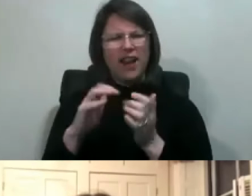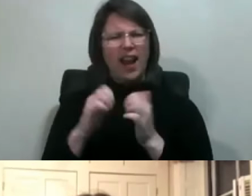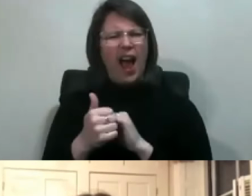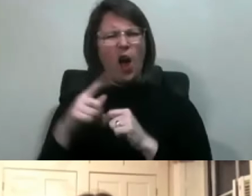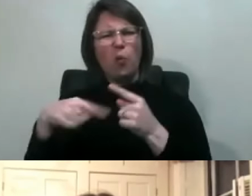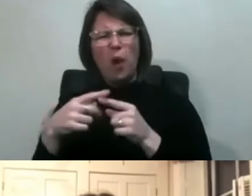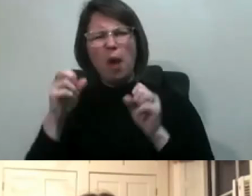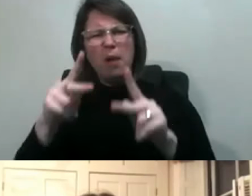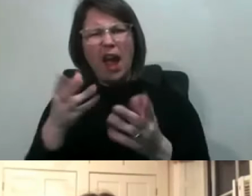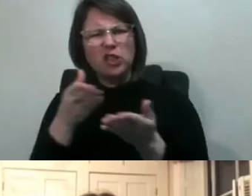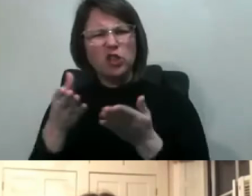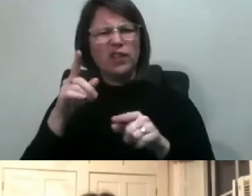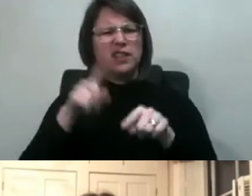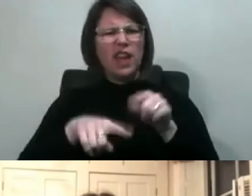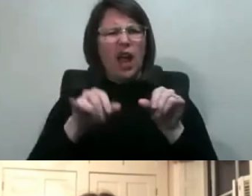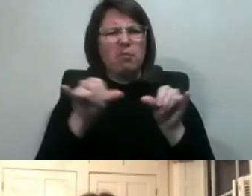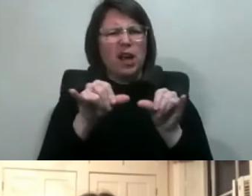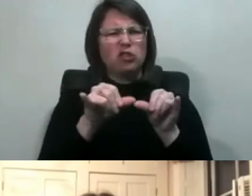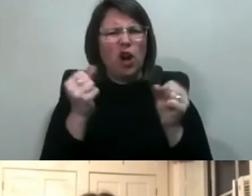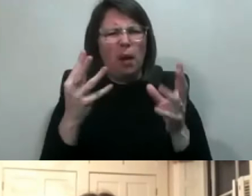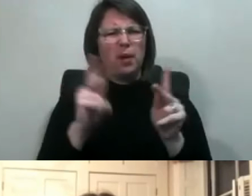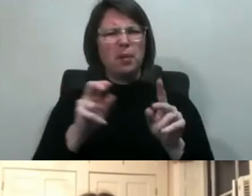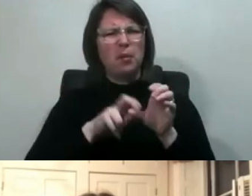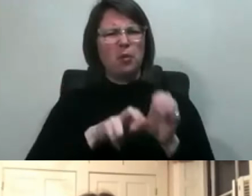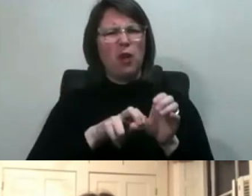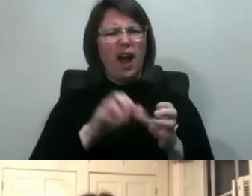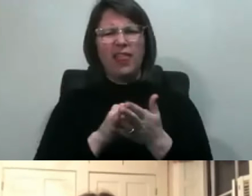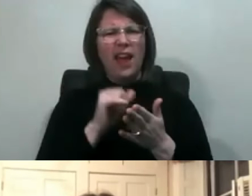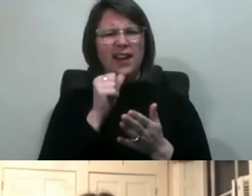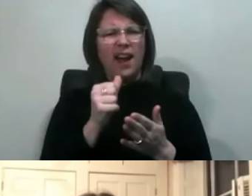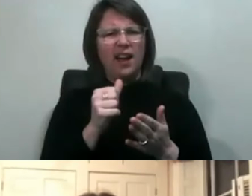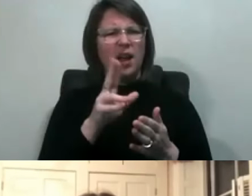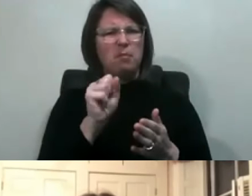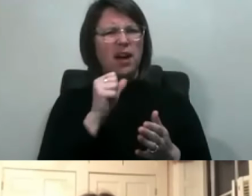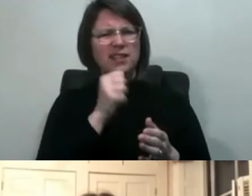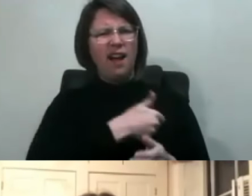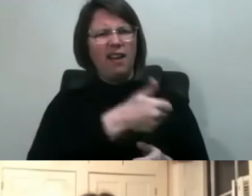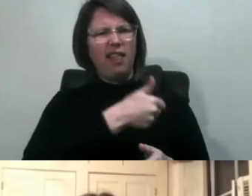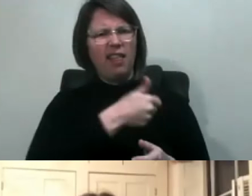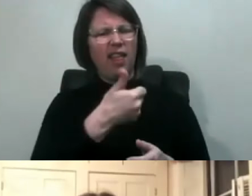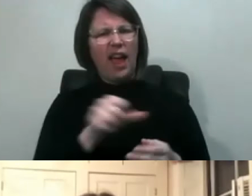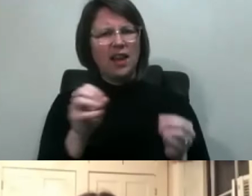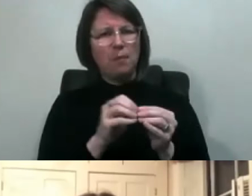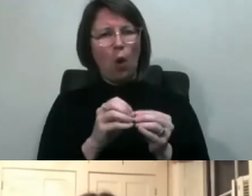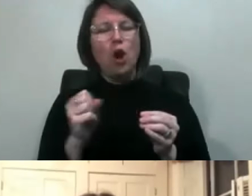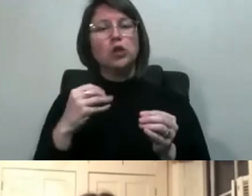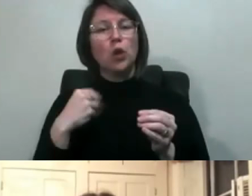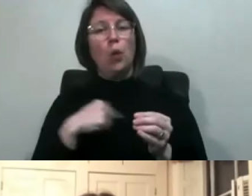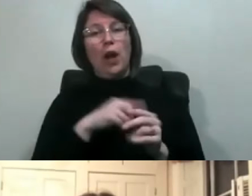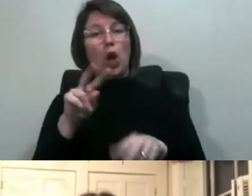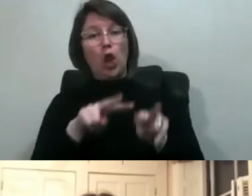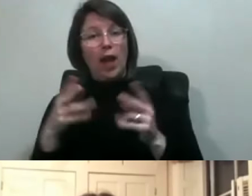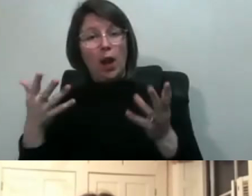restore service if we can't measure ridership on a bus that doesn't exist? So some of the other indicators that we're looking at, we